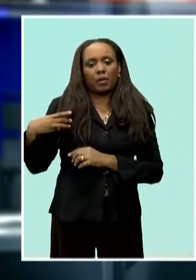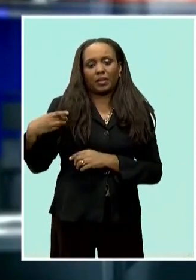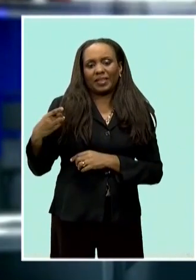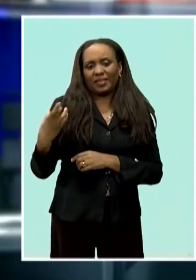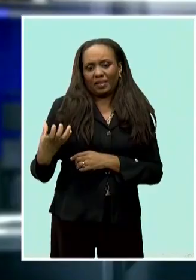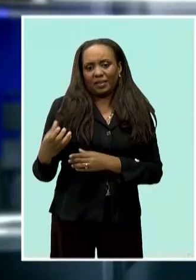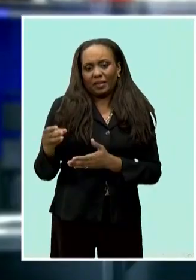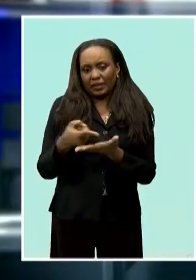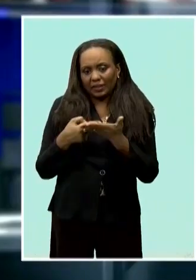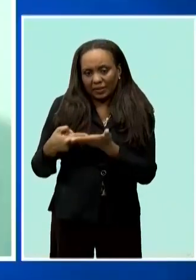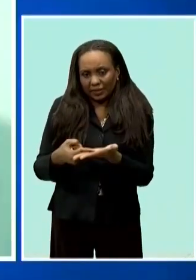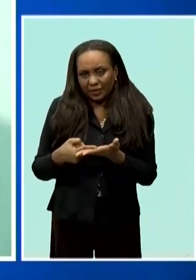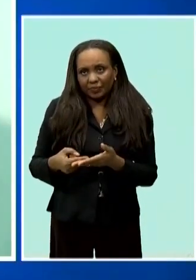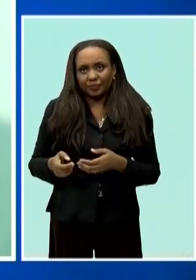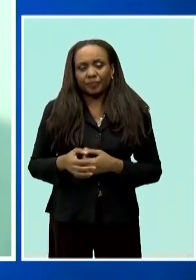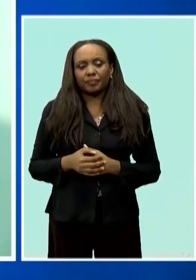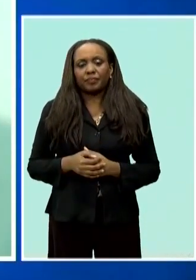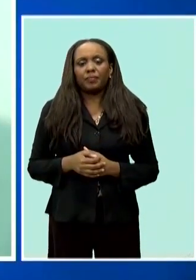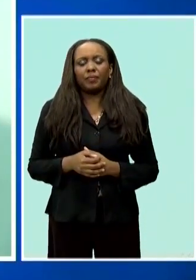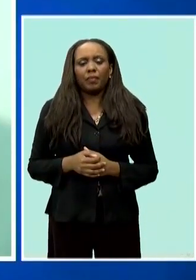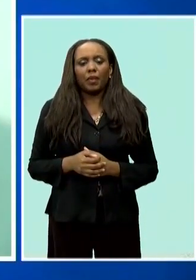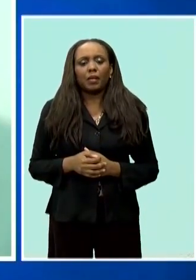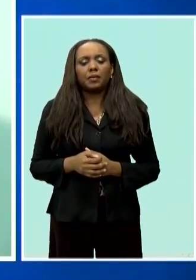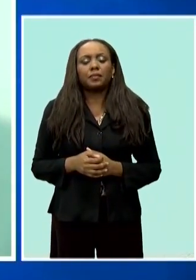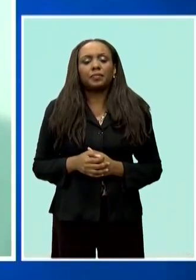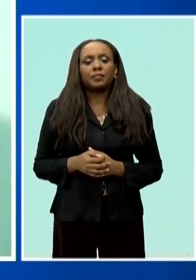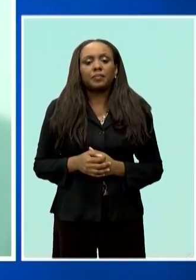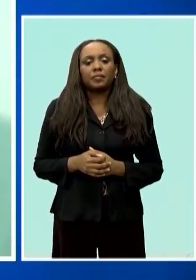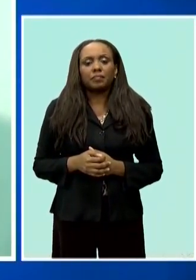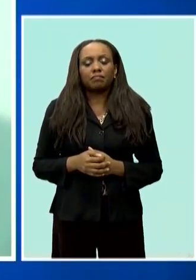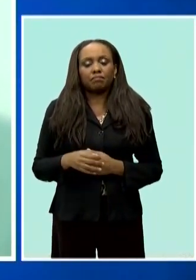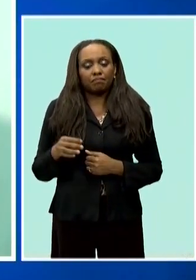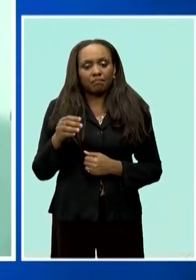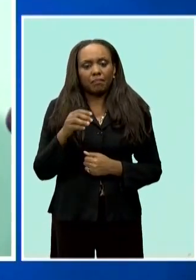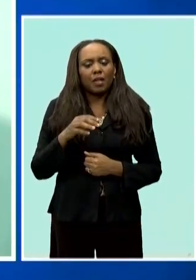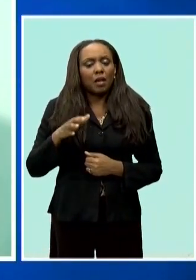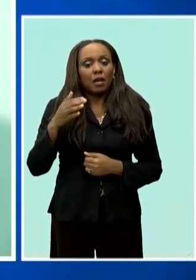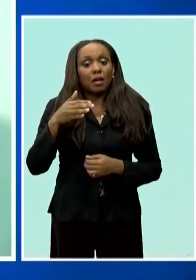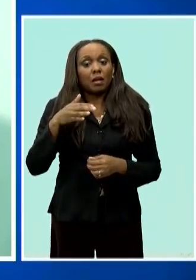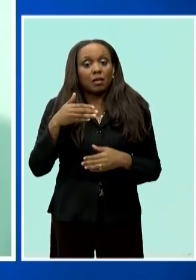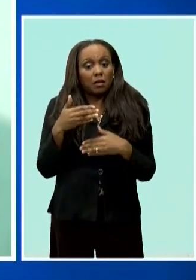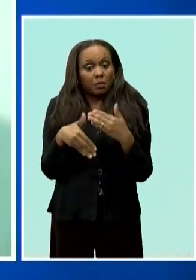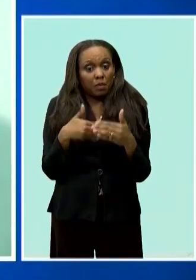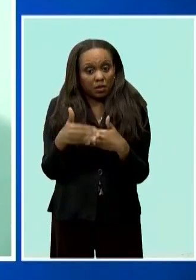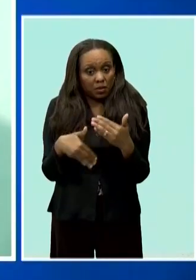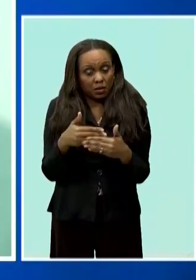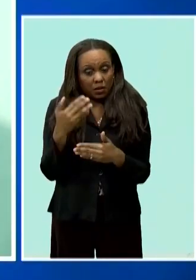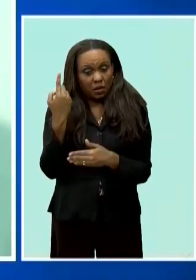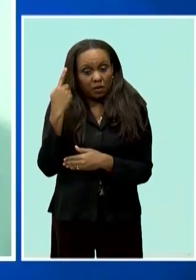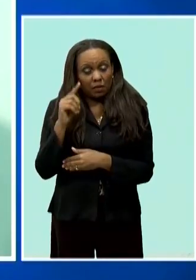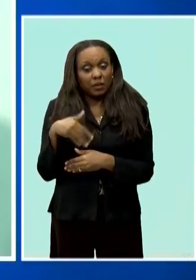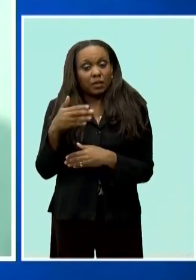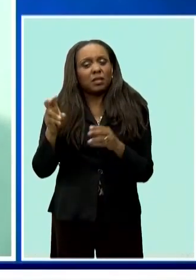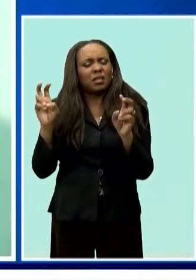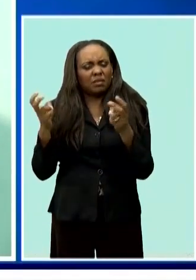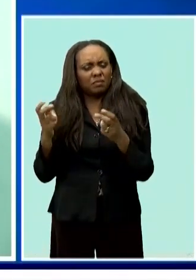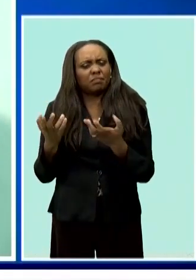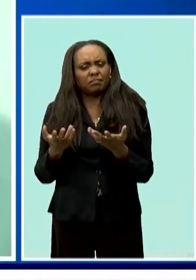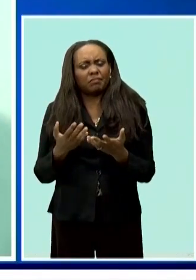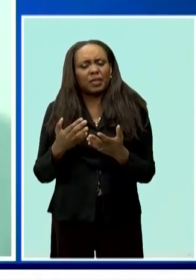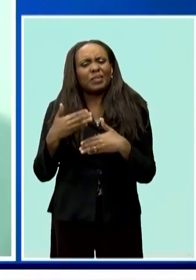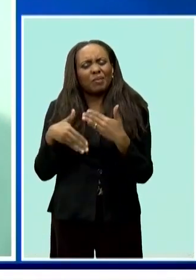debt restructuring negotiations for Barbados is continuing, and more details on the external debt issue will be issued in a few weeks. She says